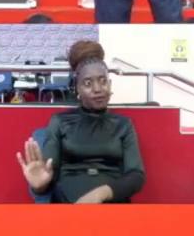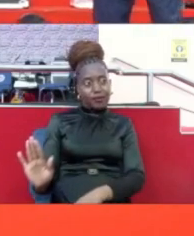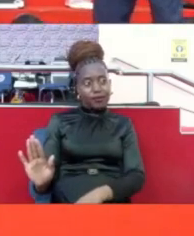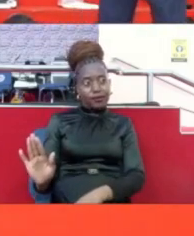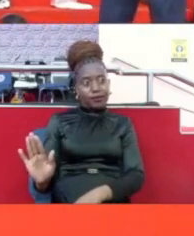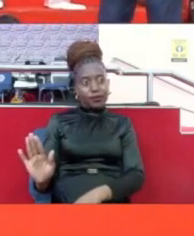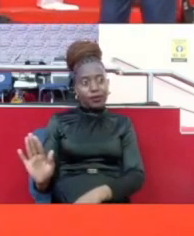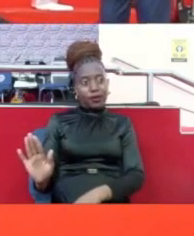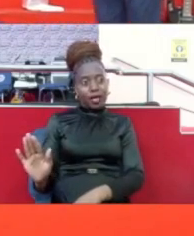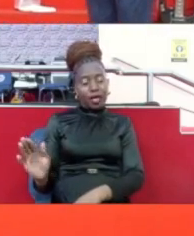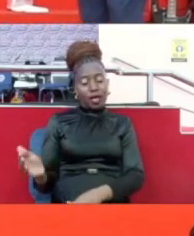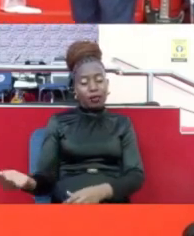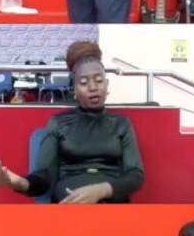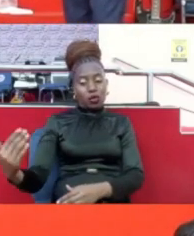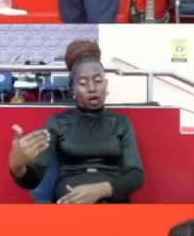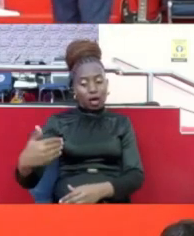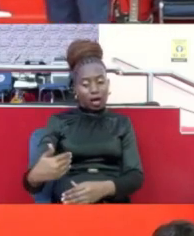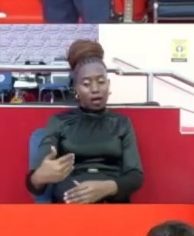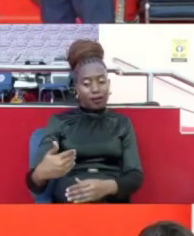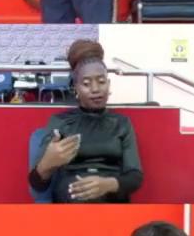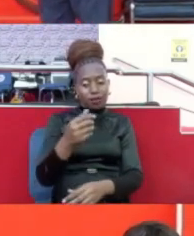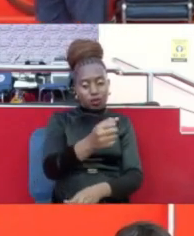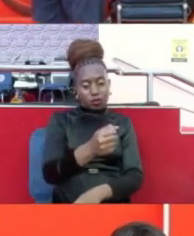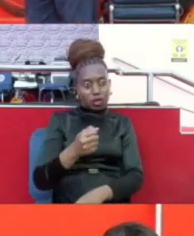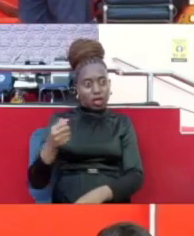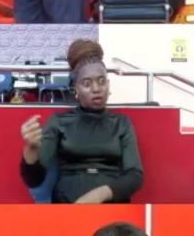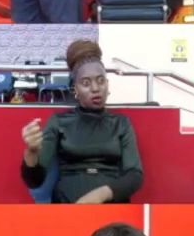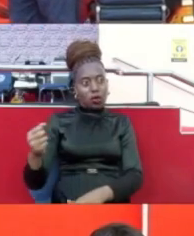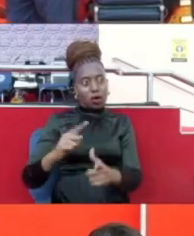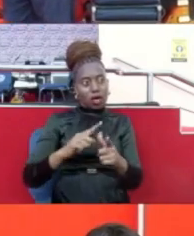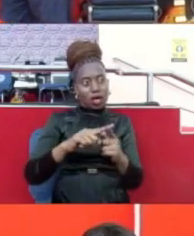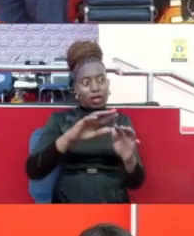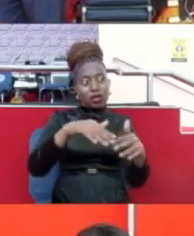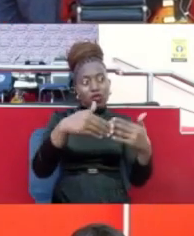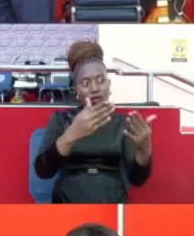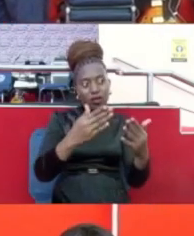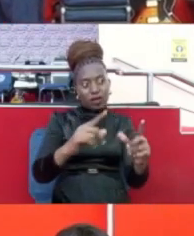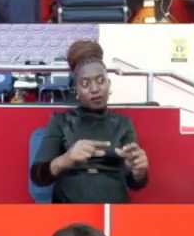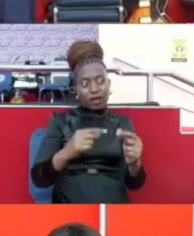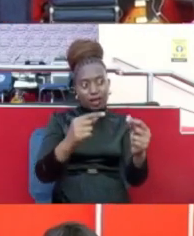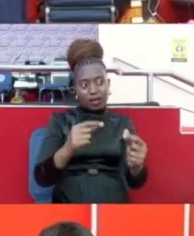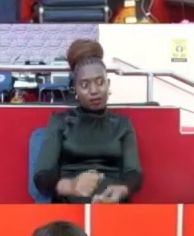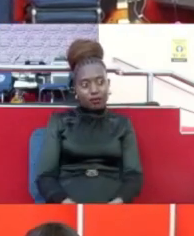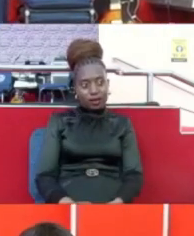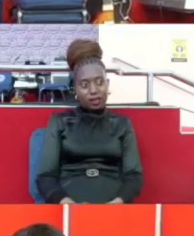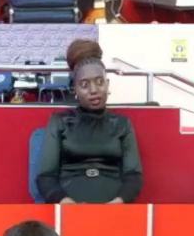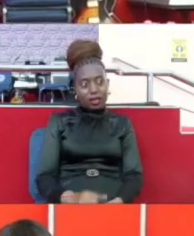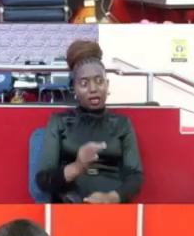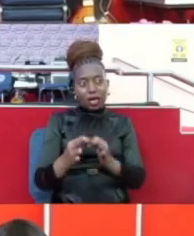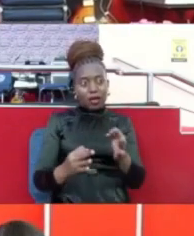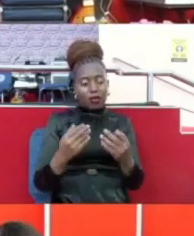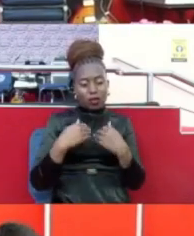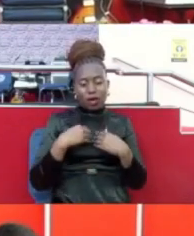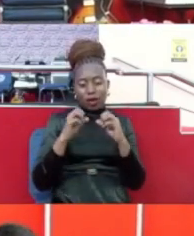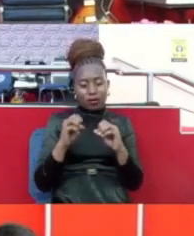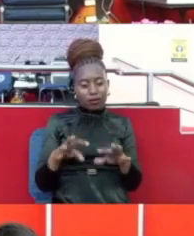see. Unapitia mlango wa nyuma ili wasikuone. And you give them a blessing. Na unawabariki. If you don't have something, kama hauna